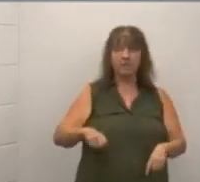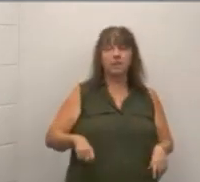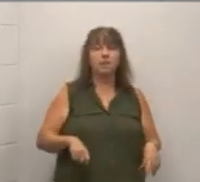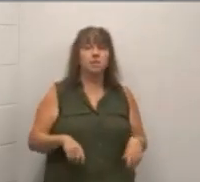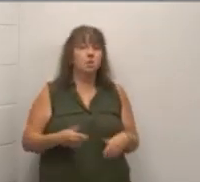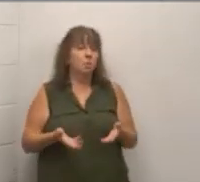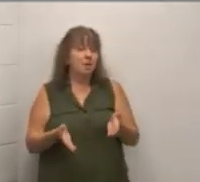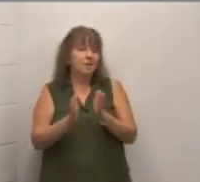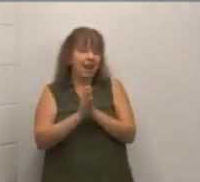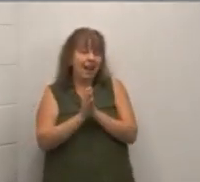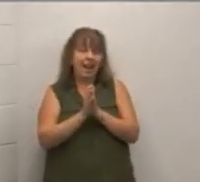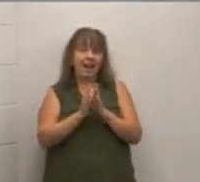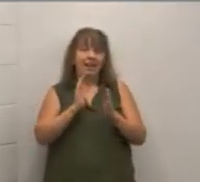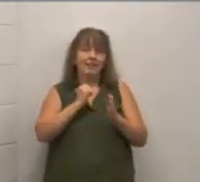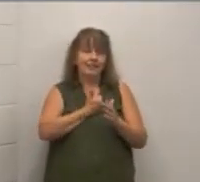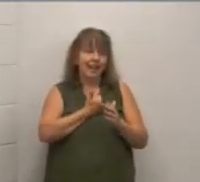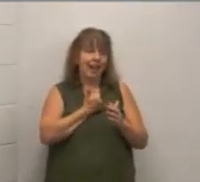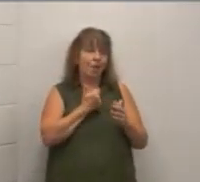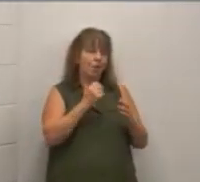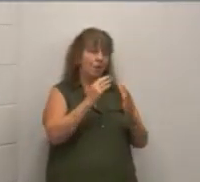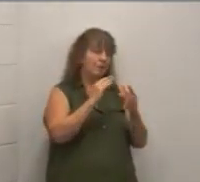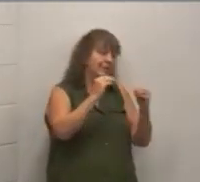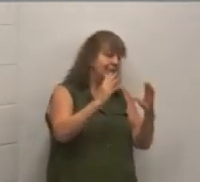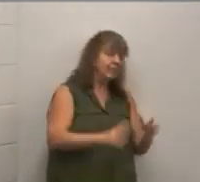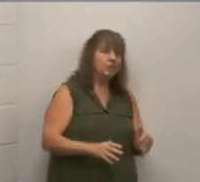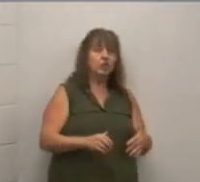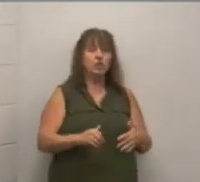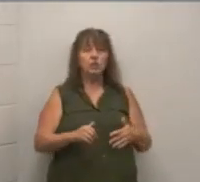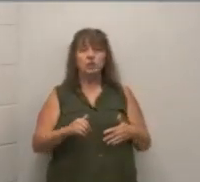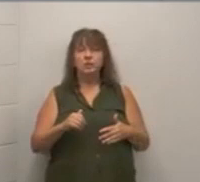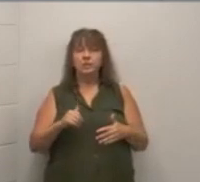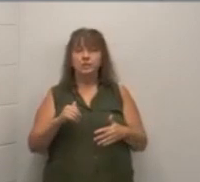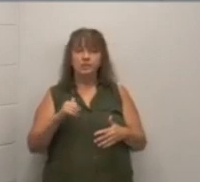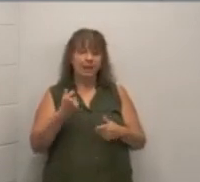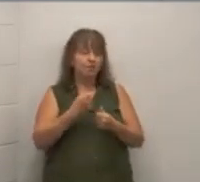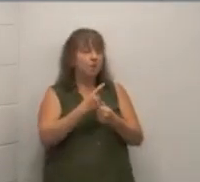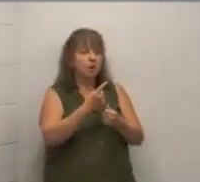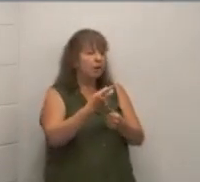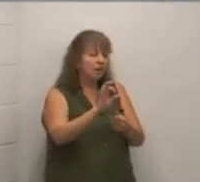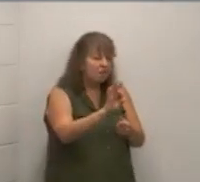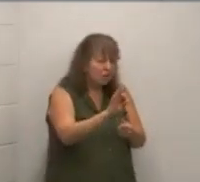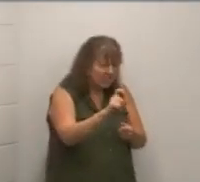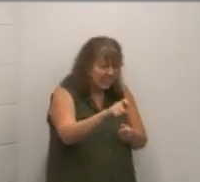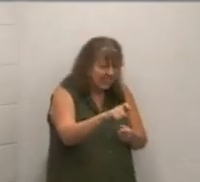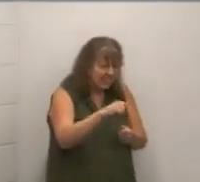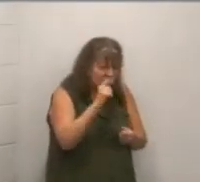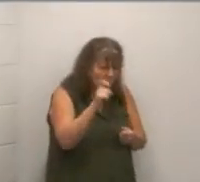and remove as much furniture as possible so that we can have as much open space as possible.